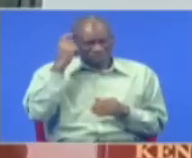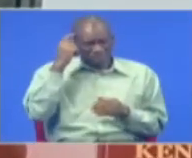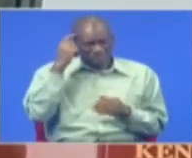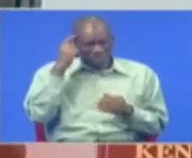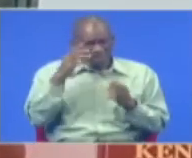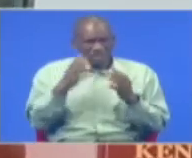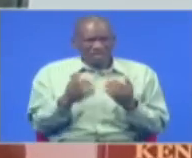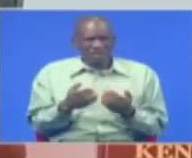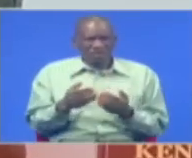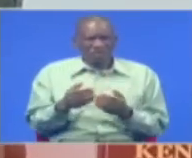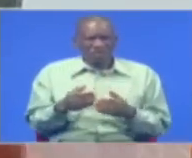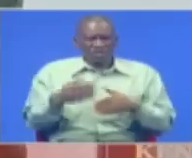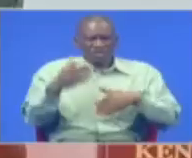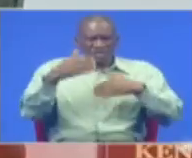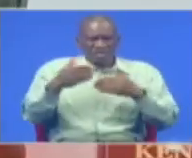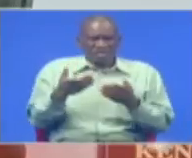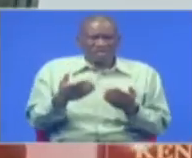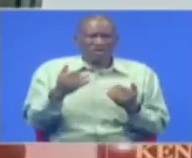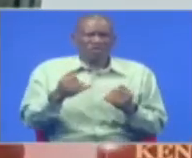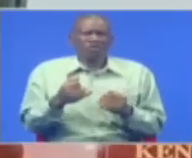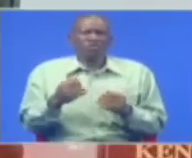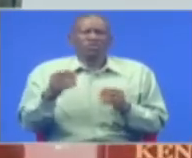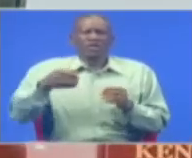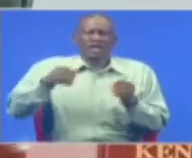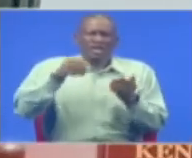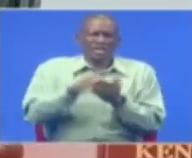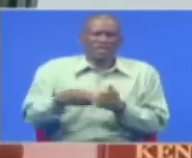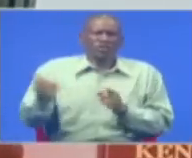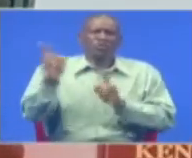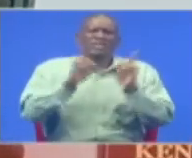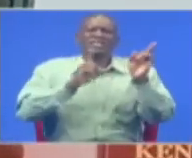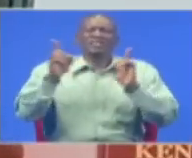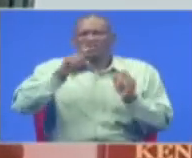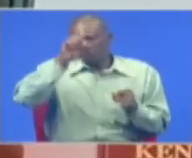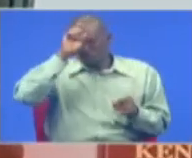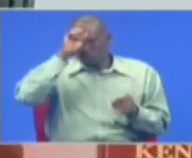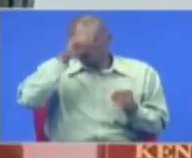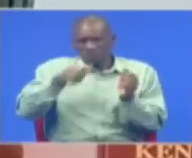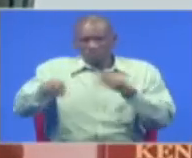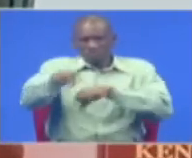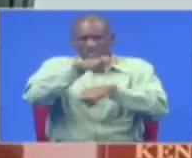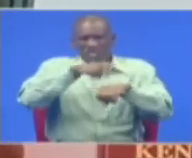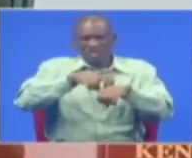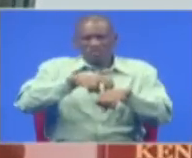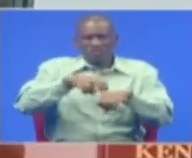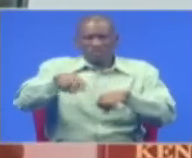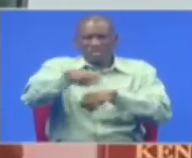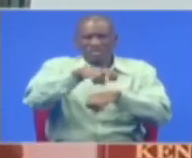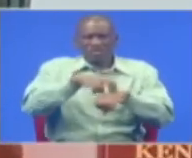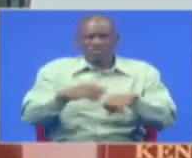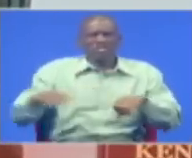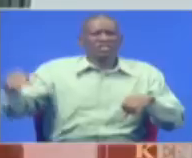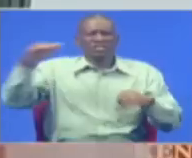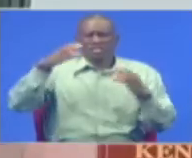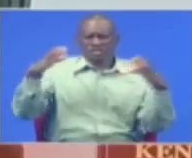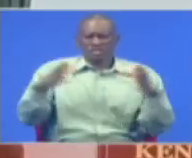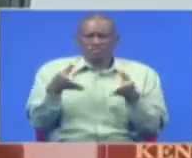following year, Honorable Chair, we traveled to Cairo with the national, with the senior team now.